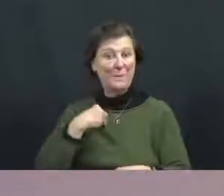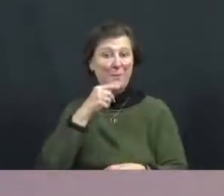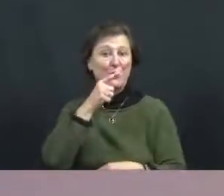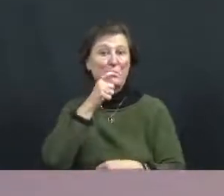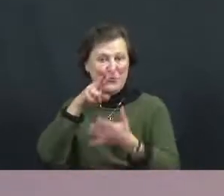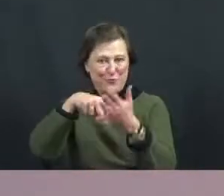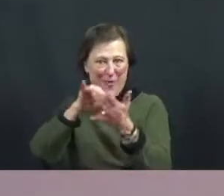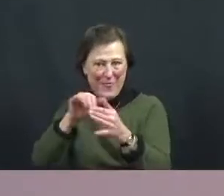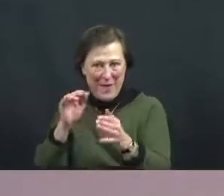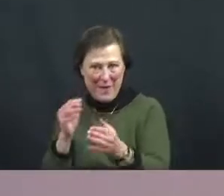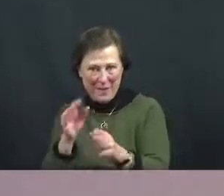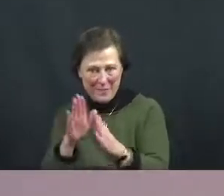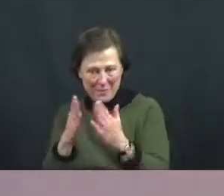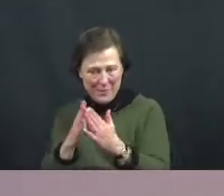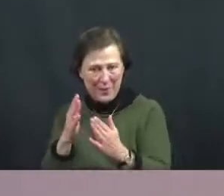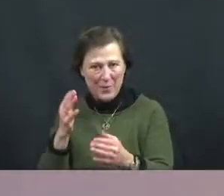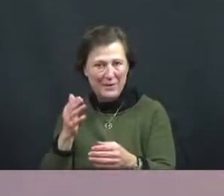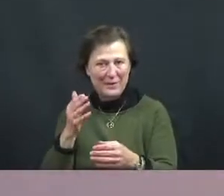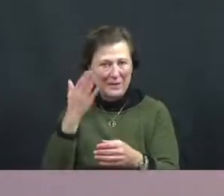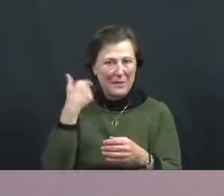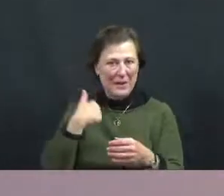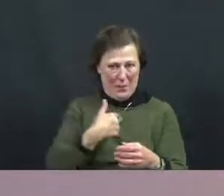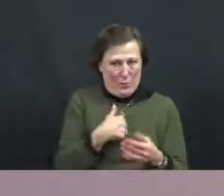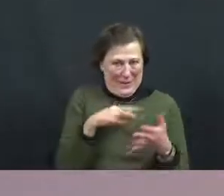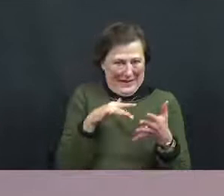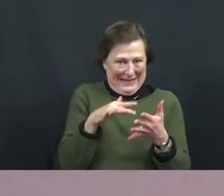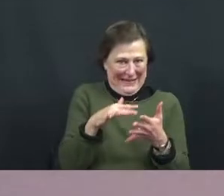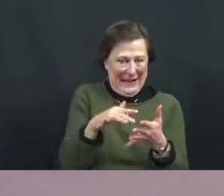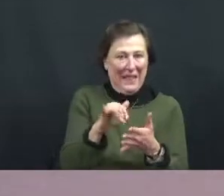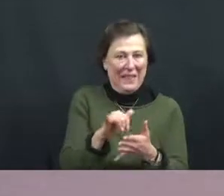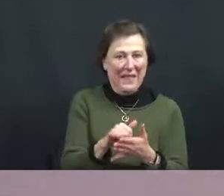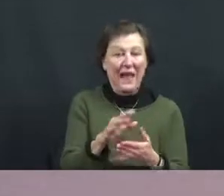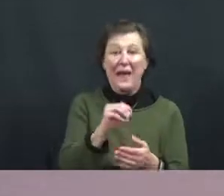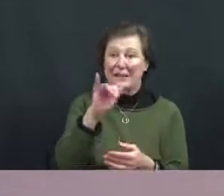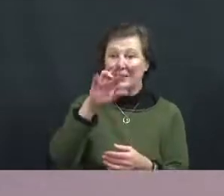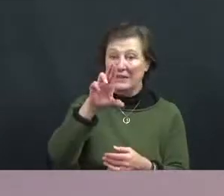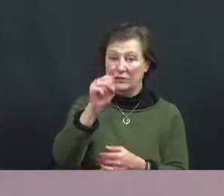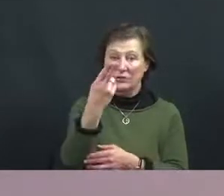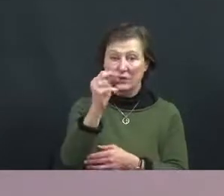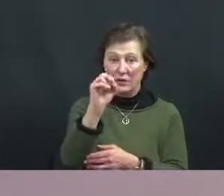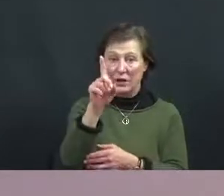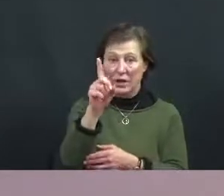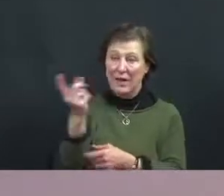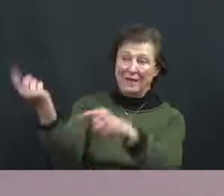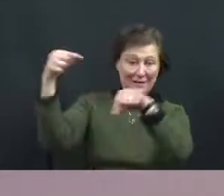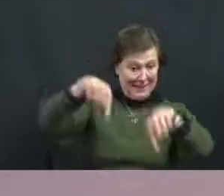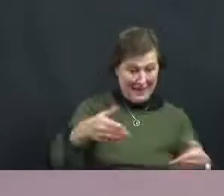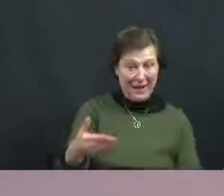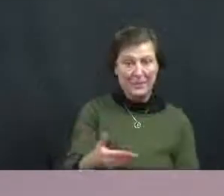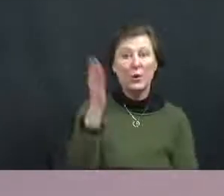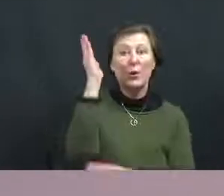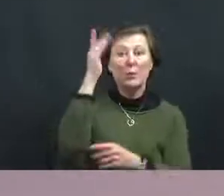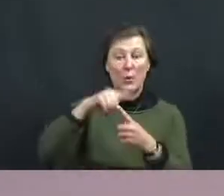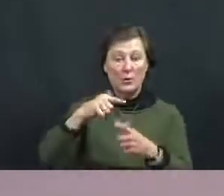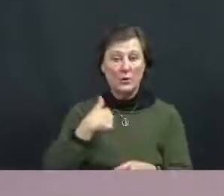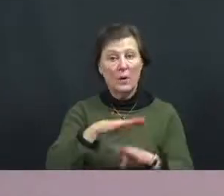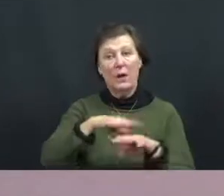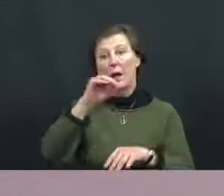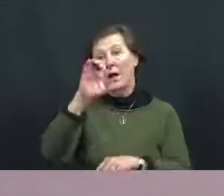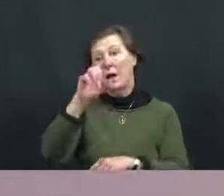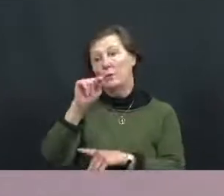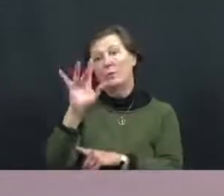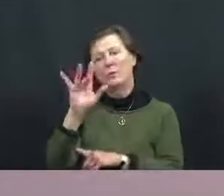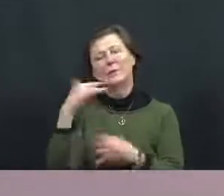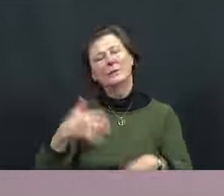most congregations because we studied it. And Irshad came and spoke with us on October the 25th, and it was just